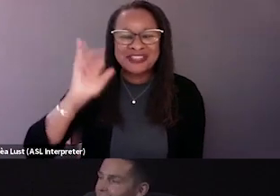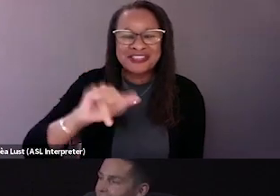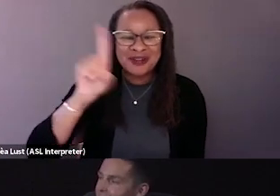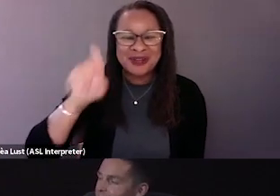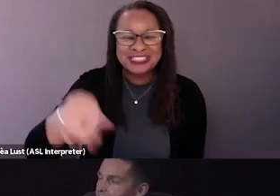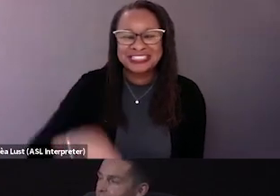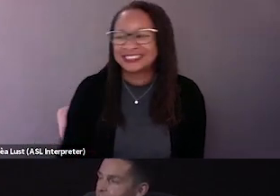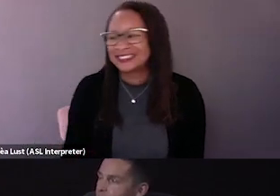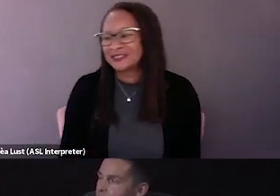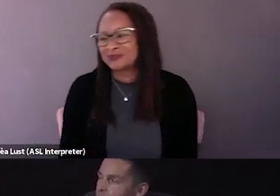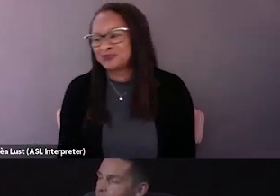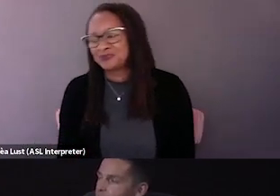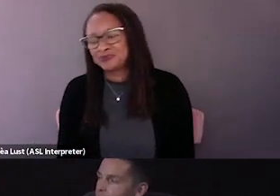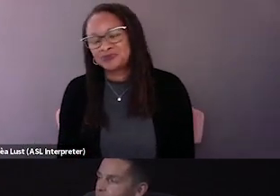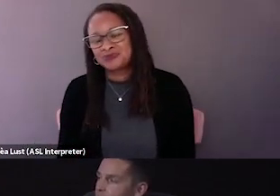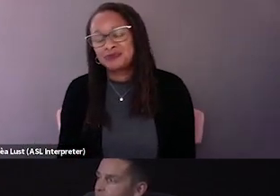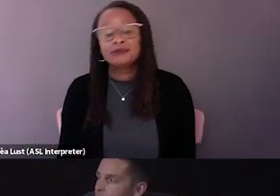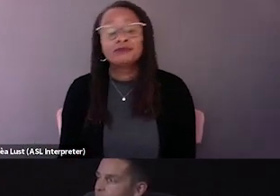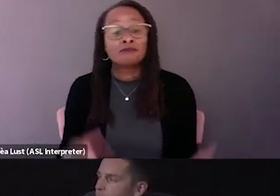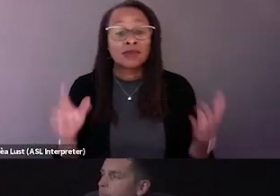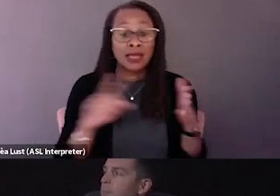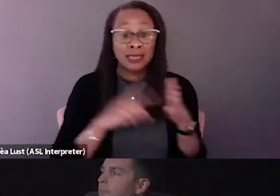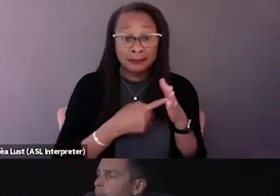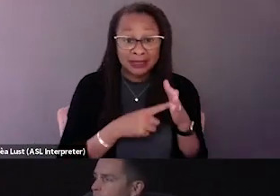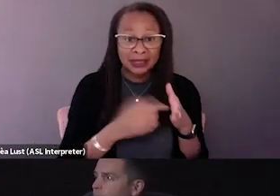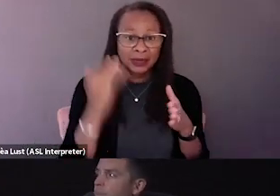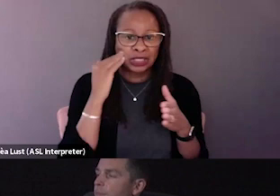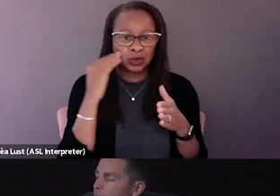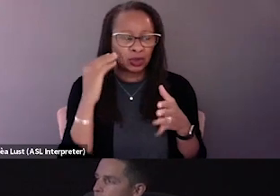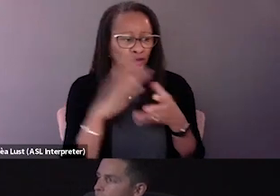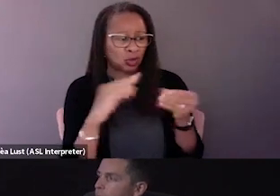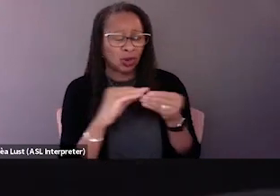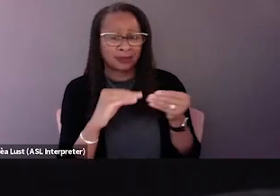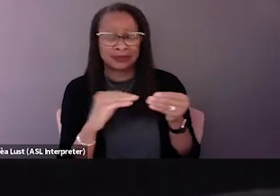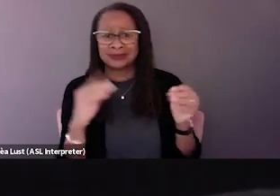From the beginning, we knew this story was absurd, and I really